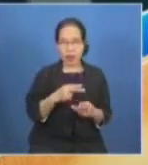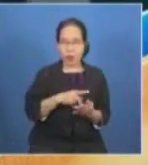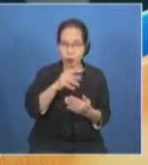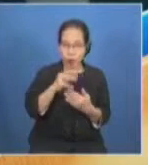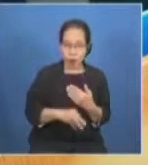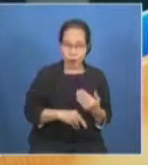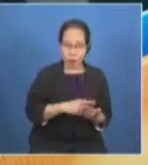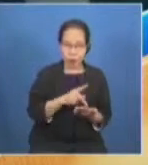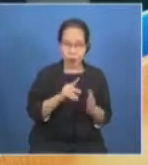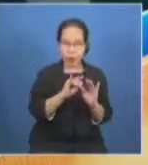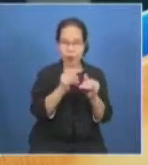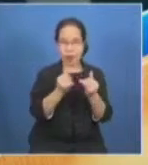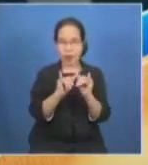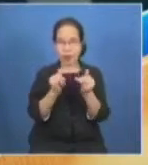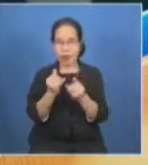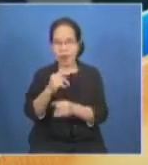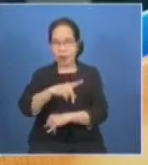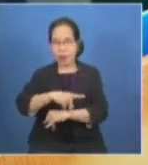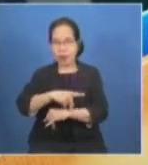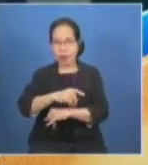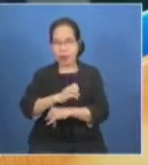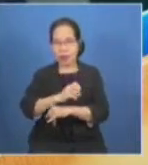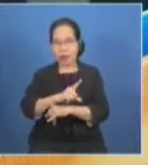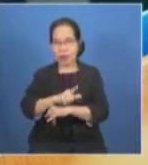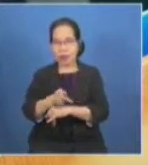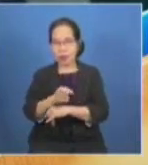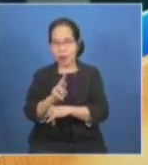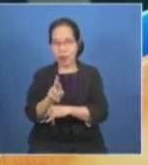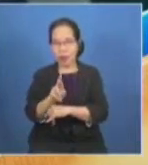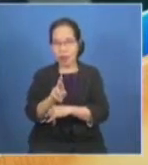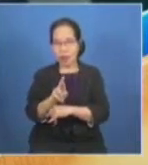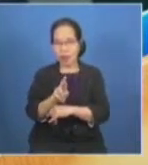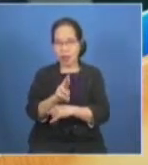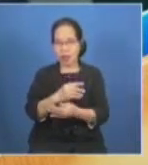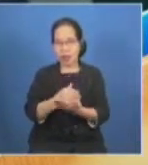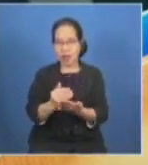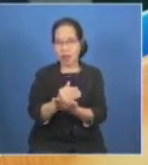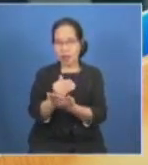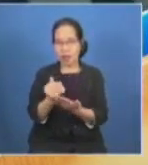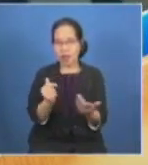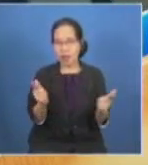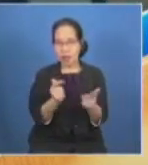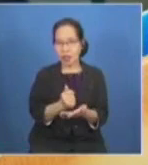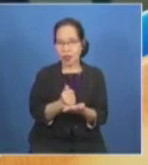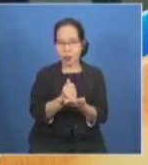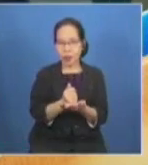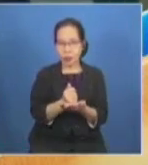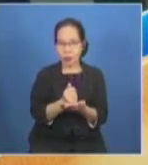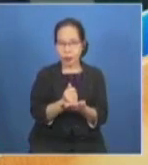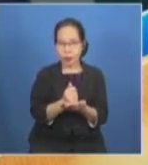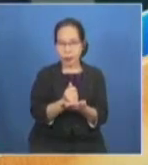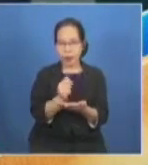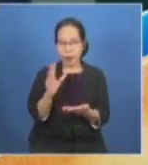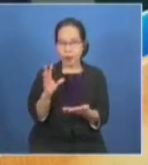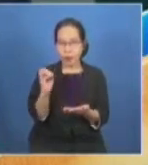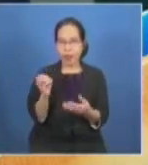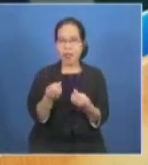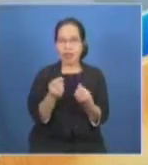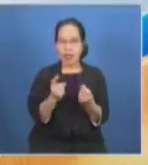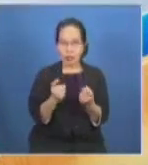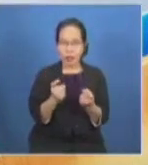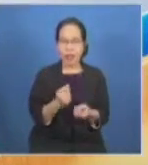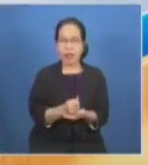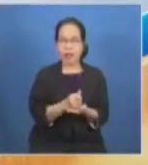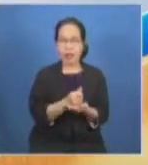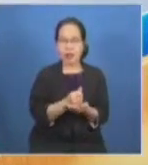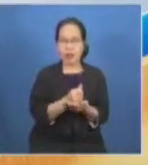men in Barangay del Pilar, wherein we donated a little help. Around 50